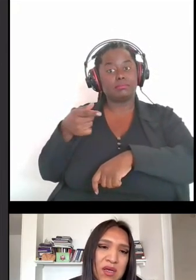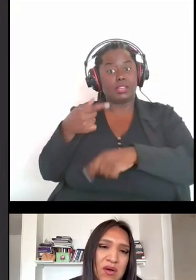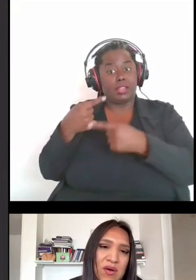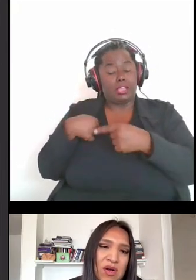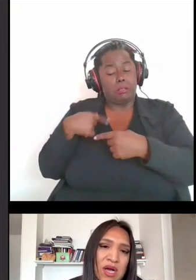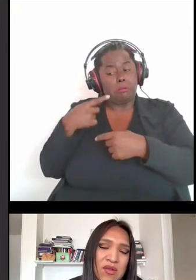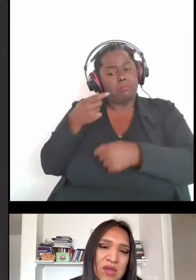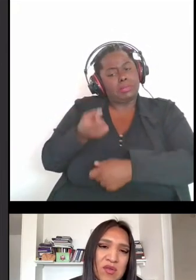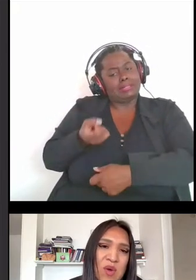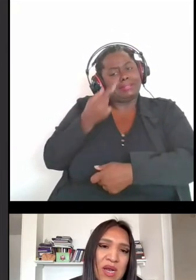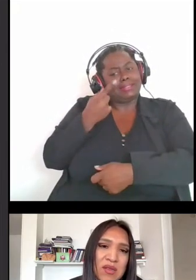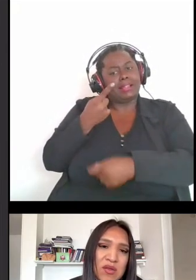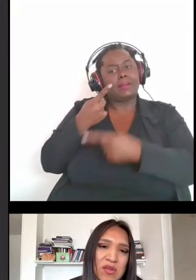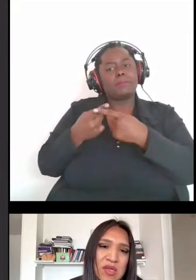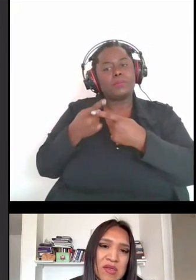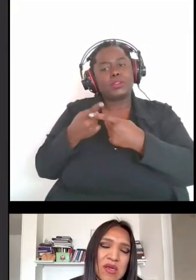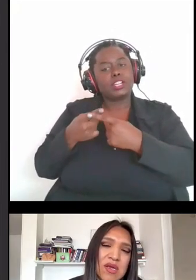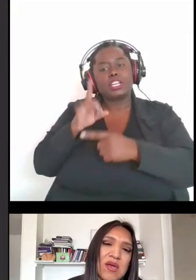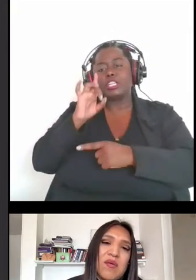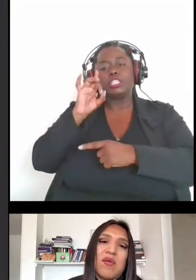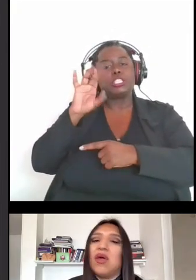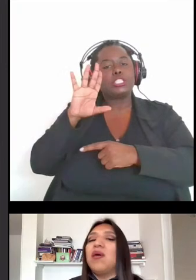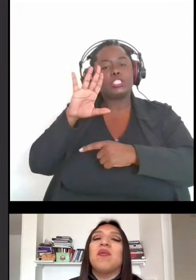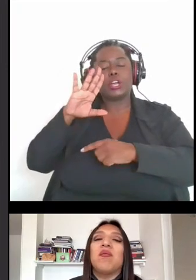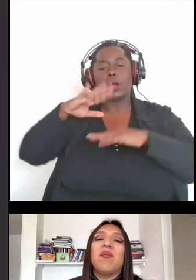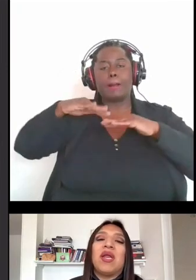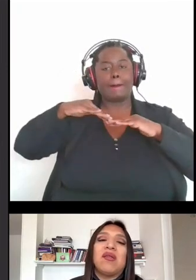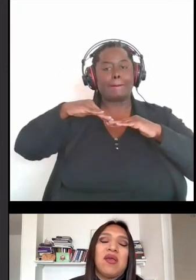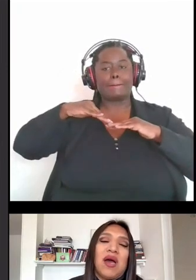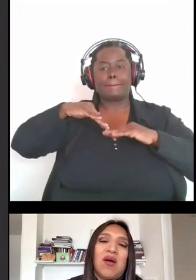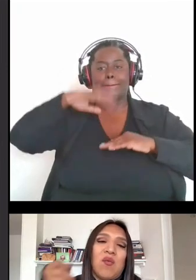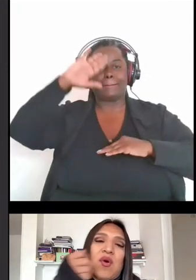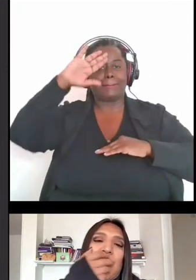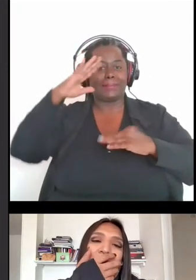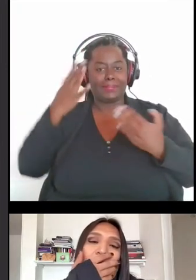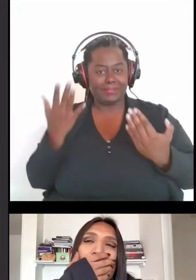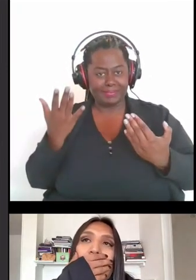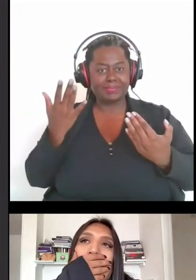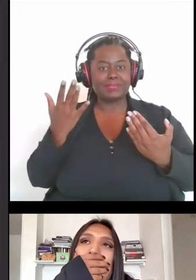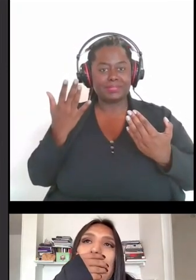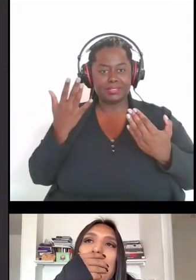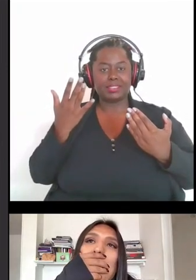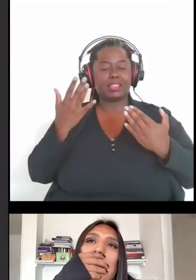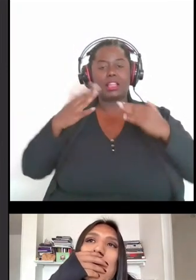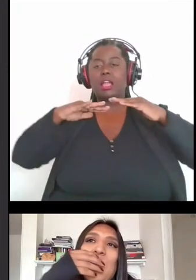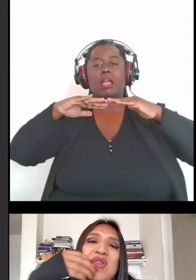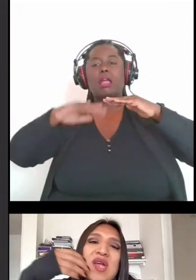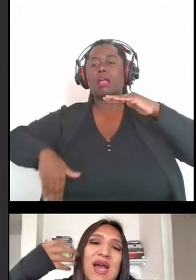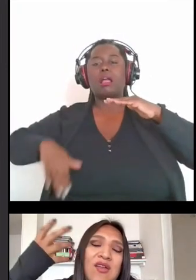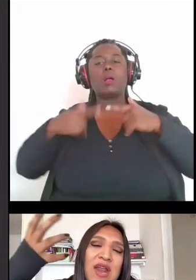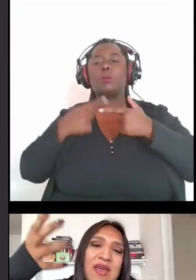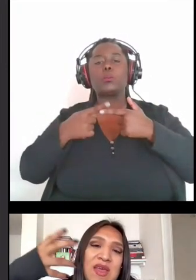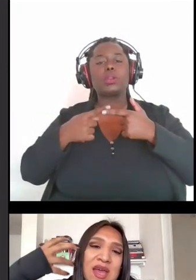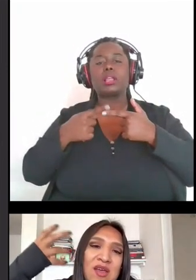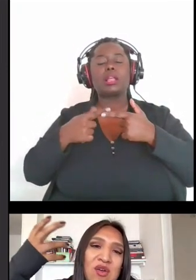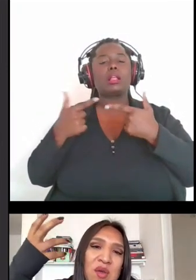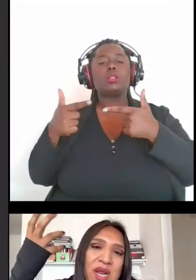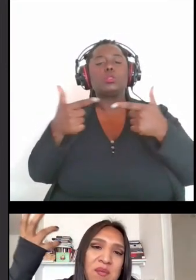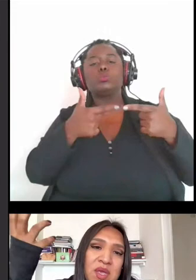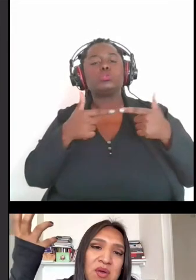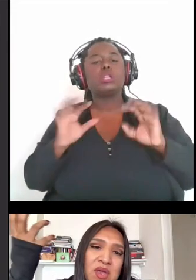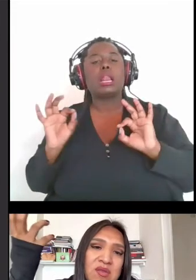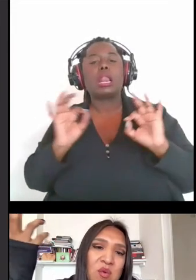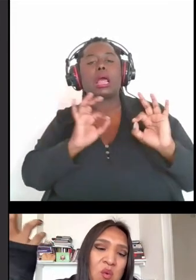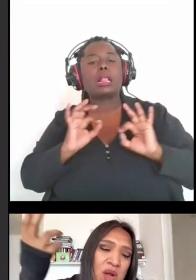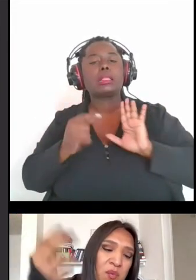and you could only scope to that in the upper part there are no sexual